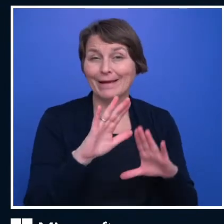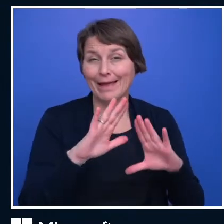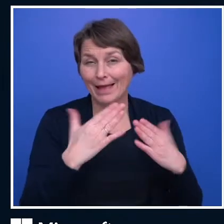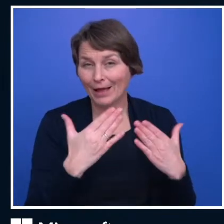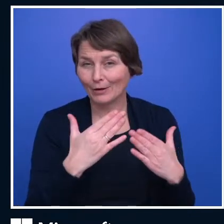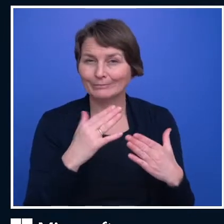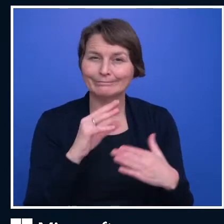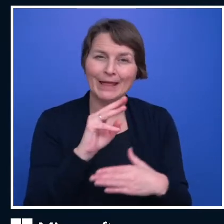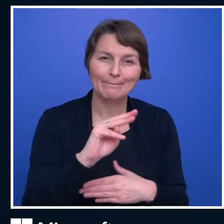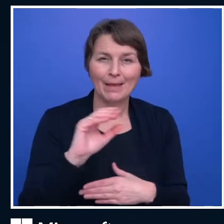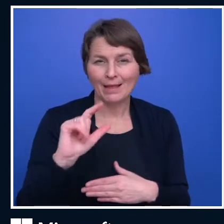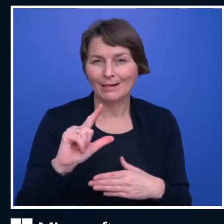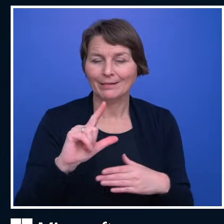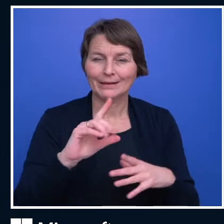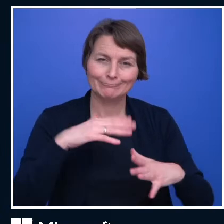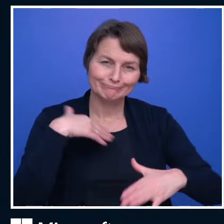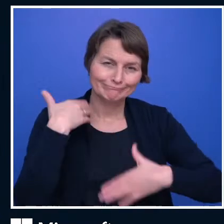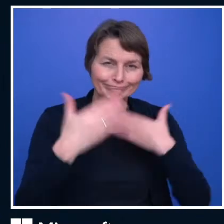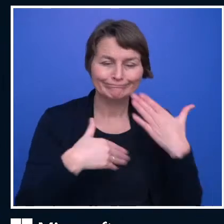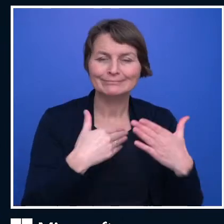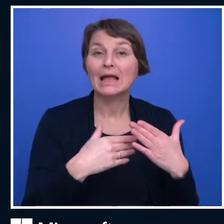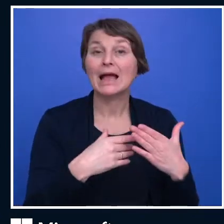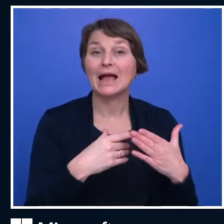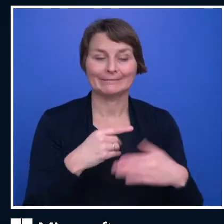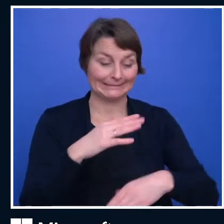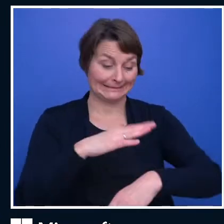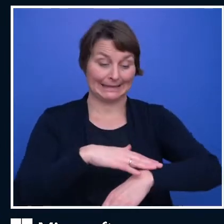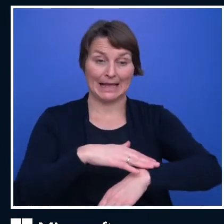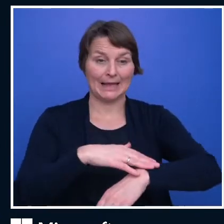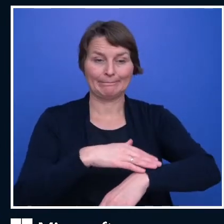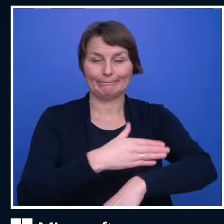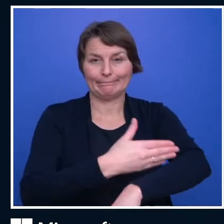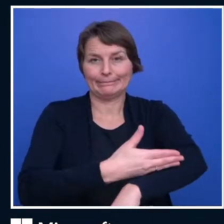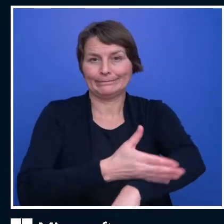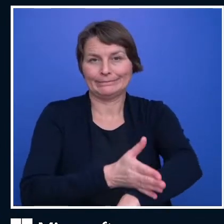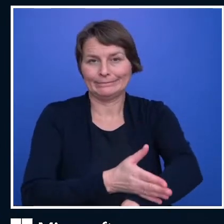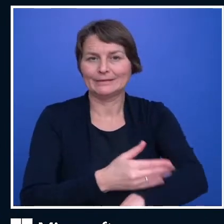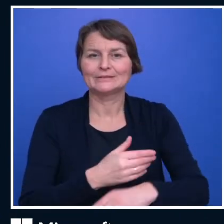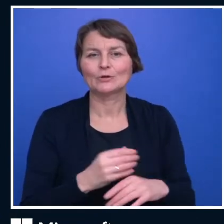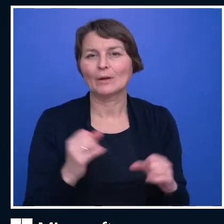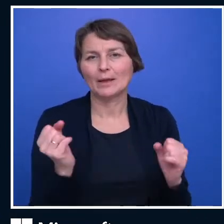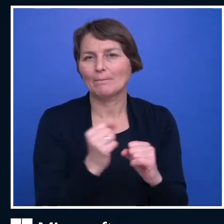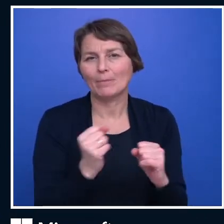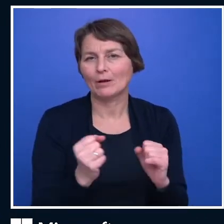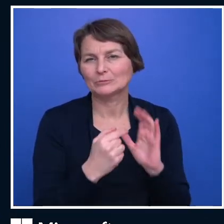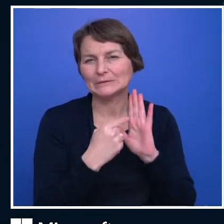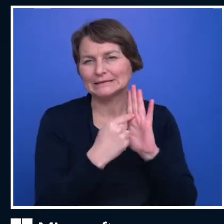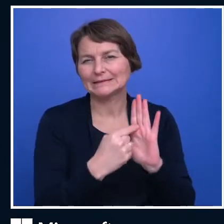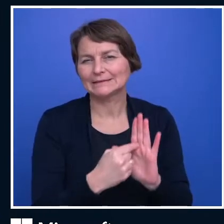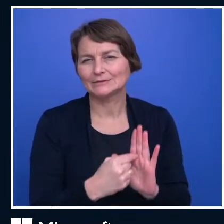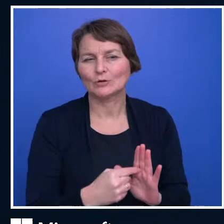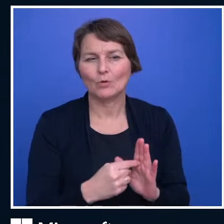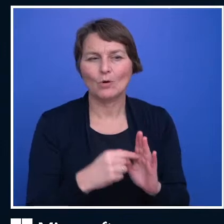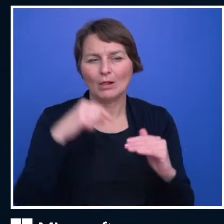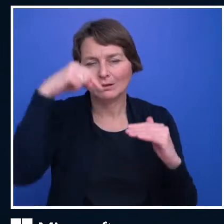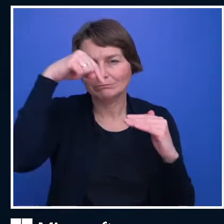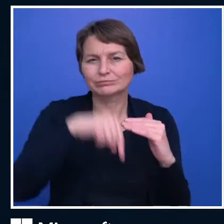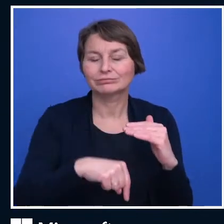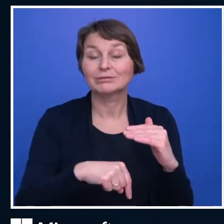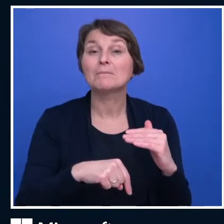not show the grid search part in Azure ML itself. But yeah, you